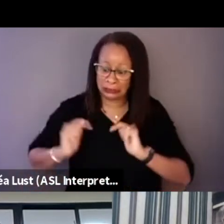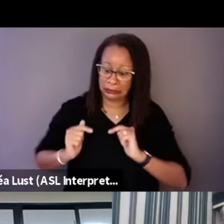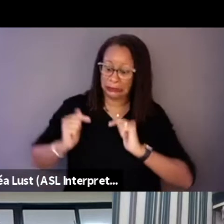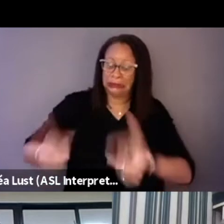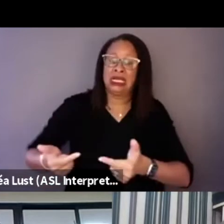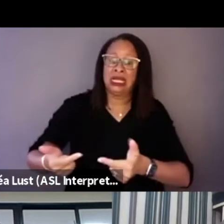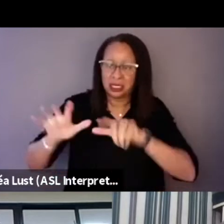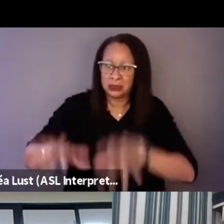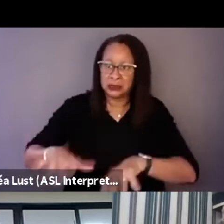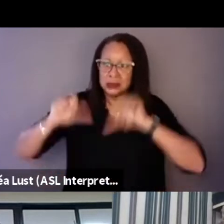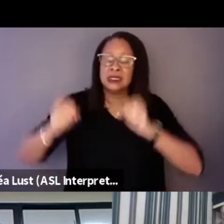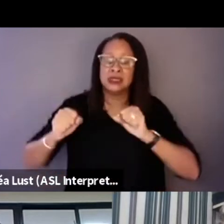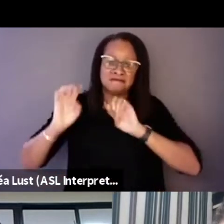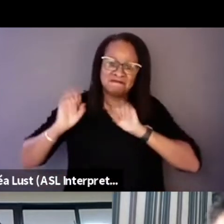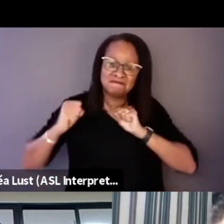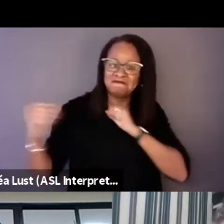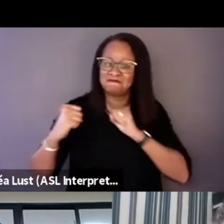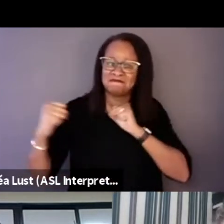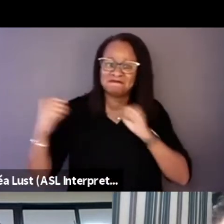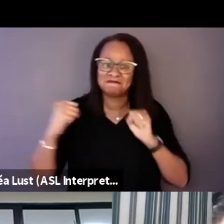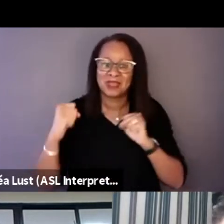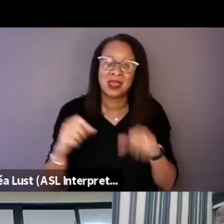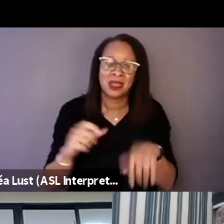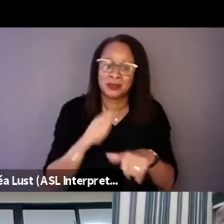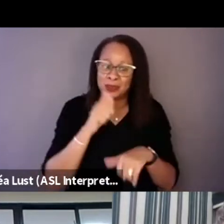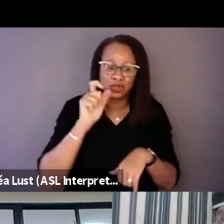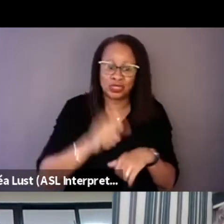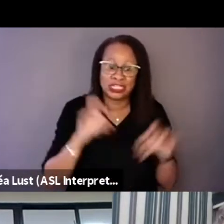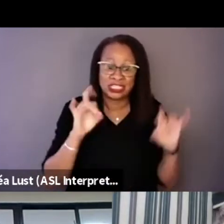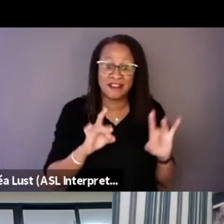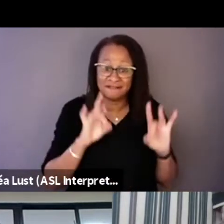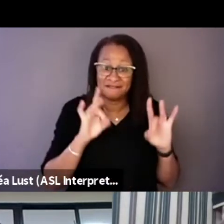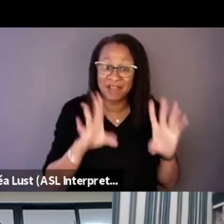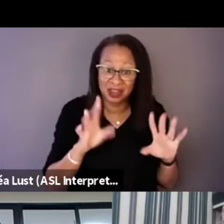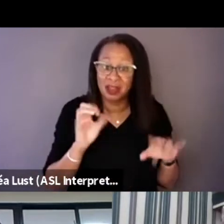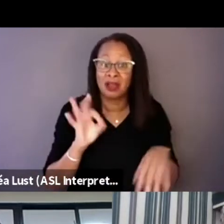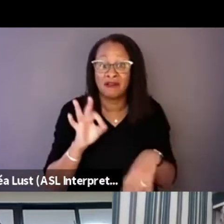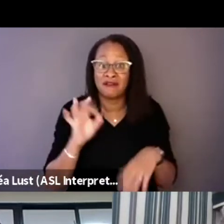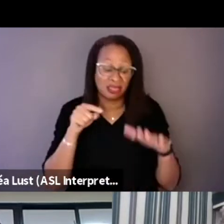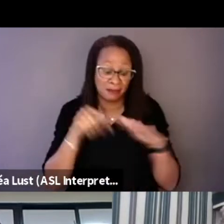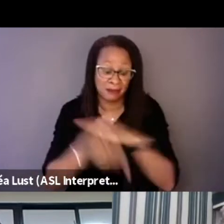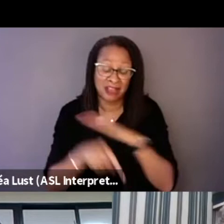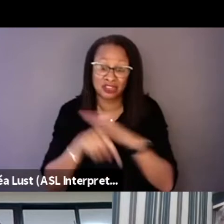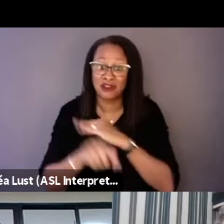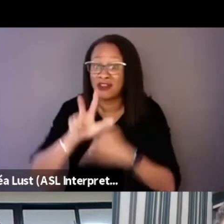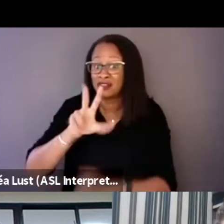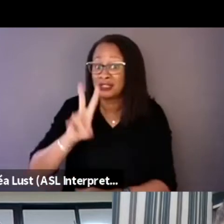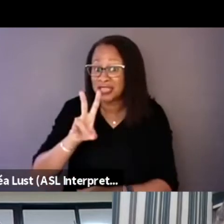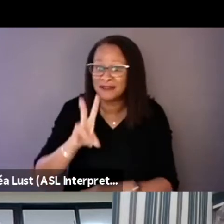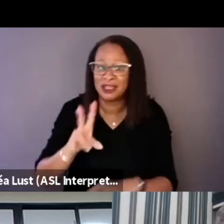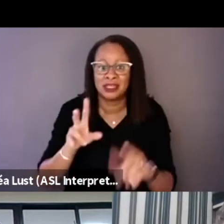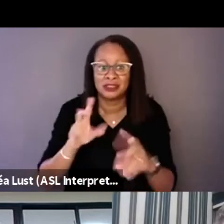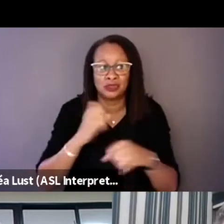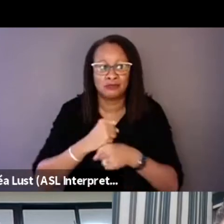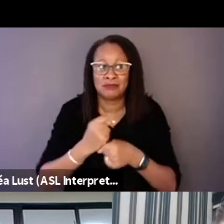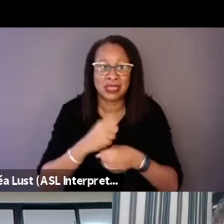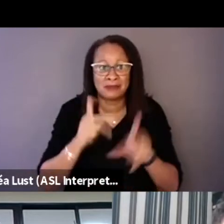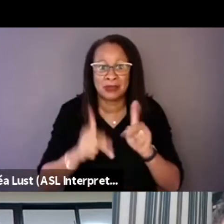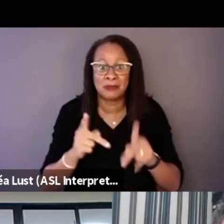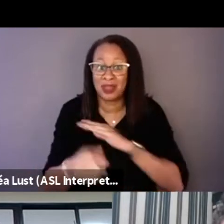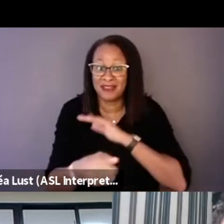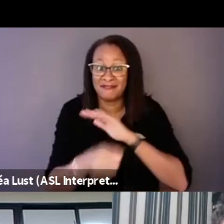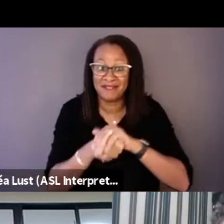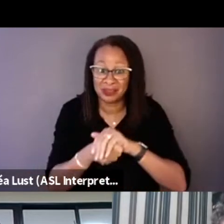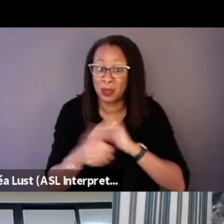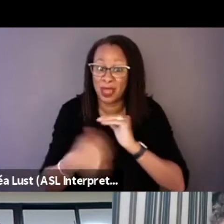again. But you don't need, the violence of the massacre of 37 to render people invisible anymore. All you need is a